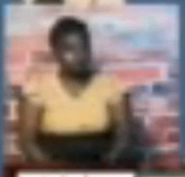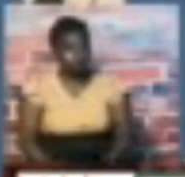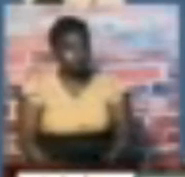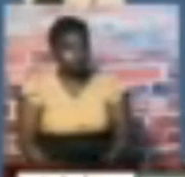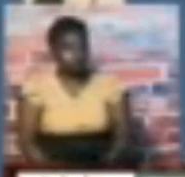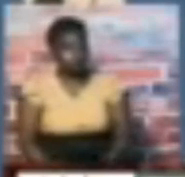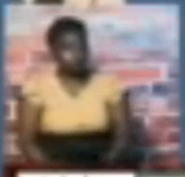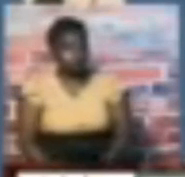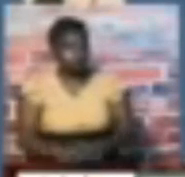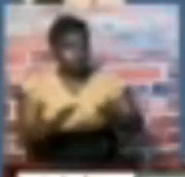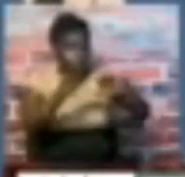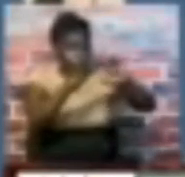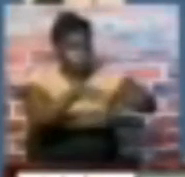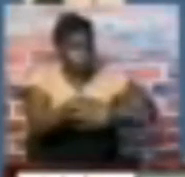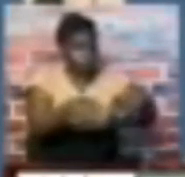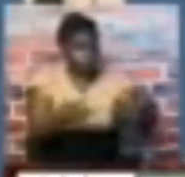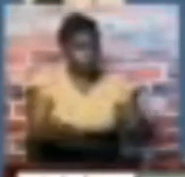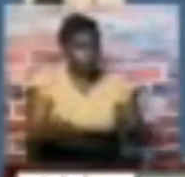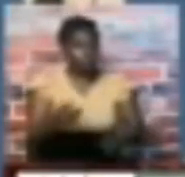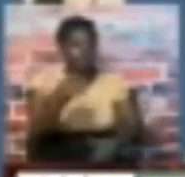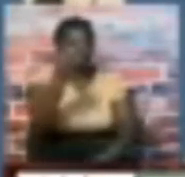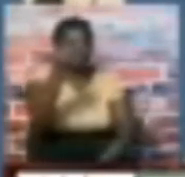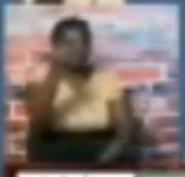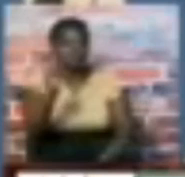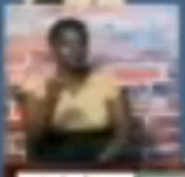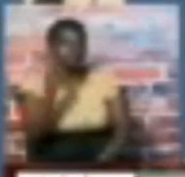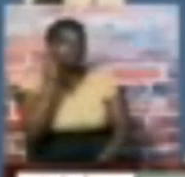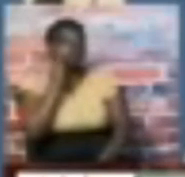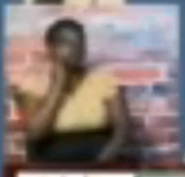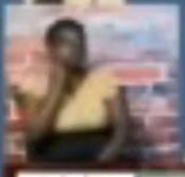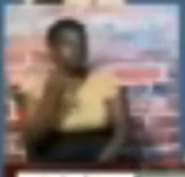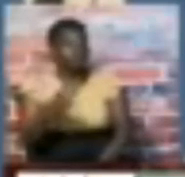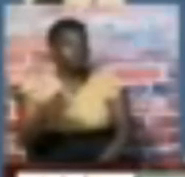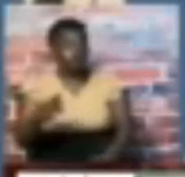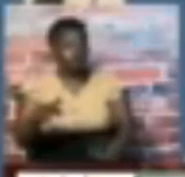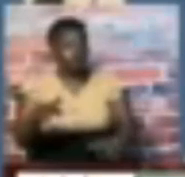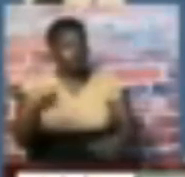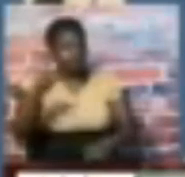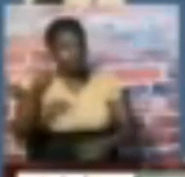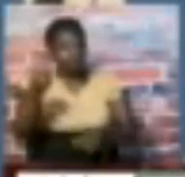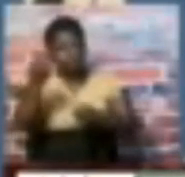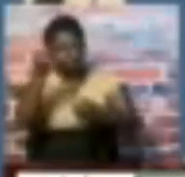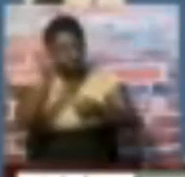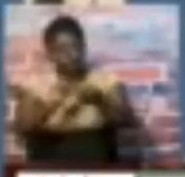Chulhura farmers, 60 million shillings worth of powdered milk.